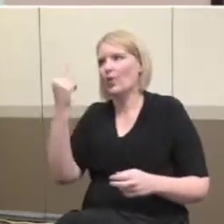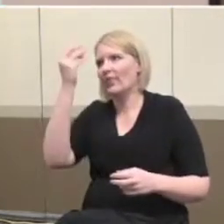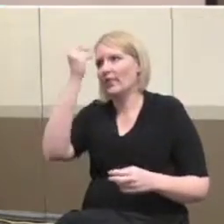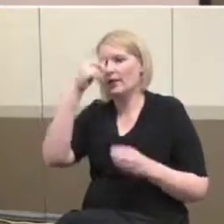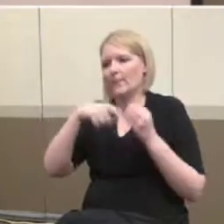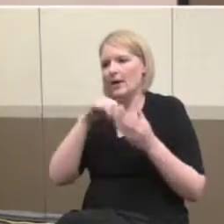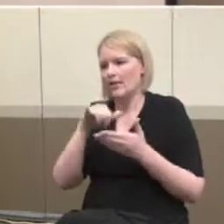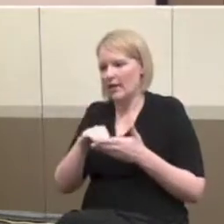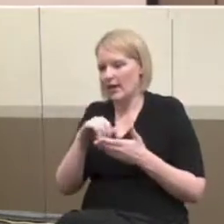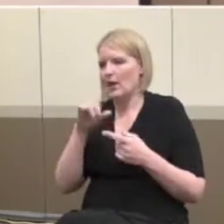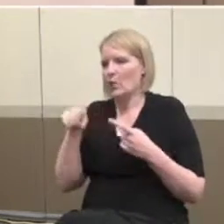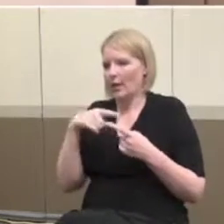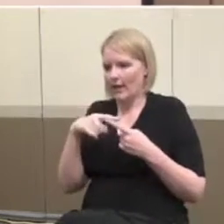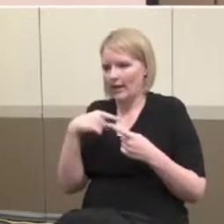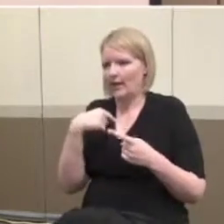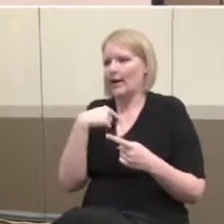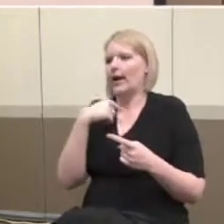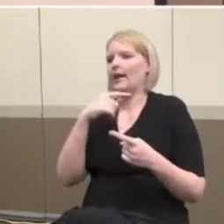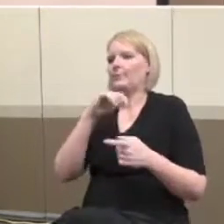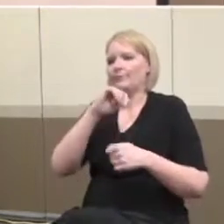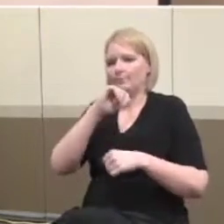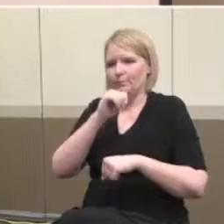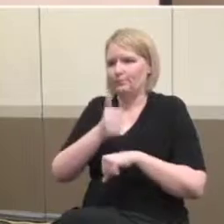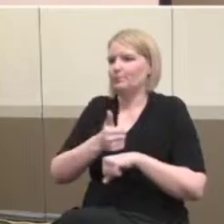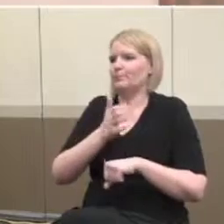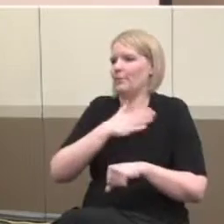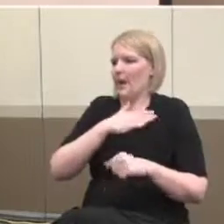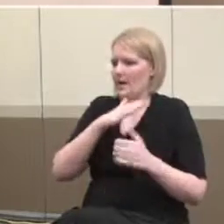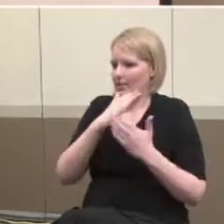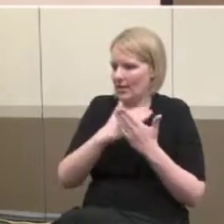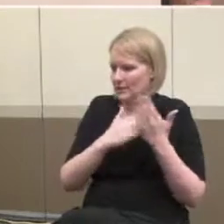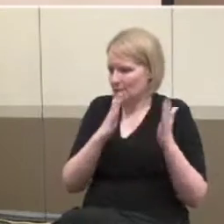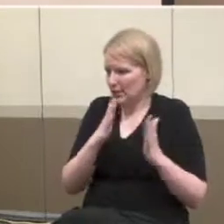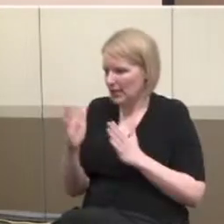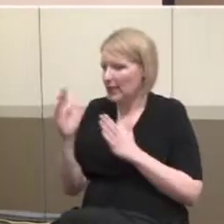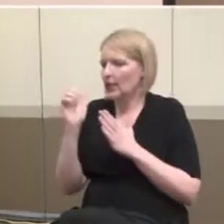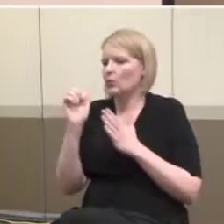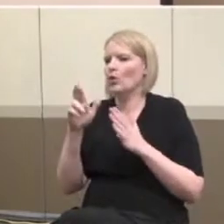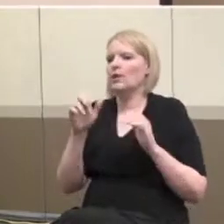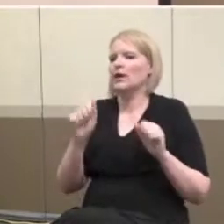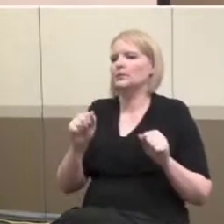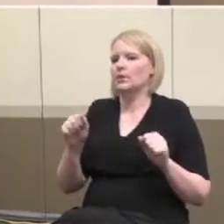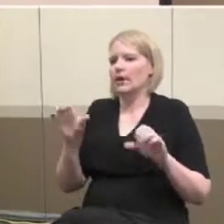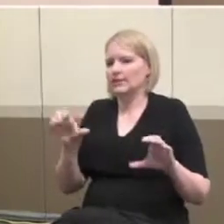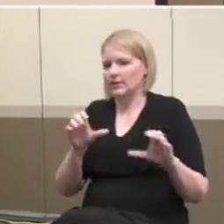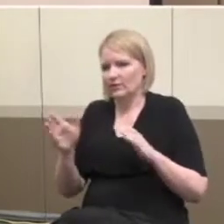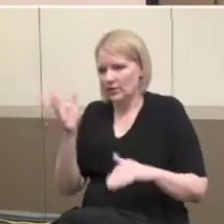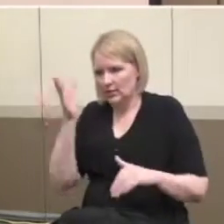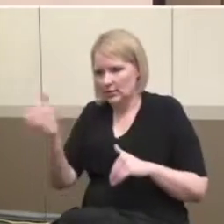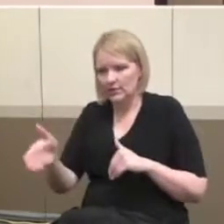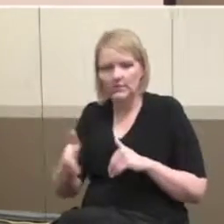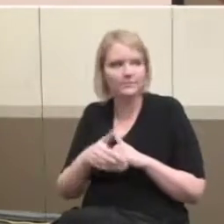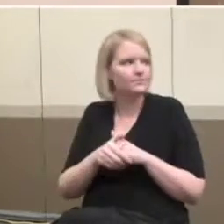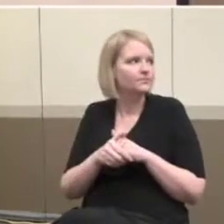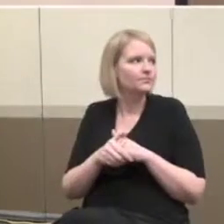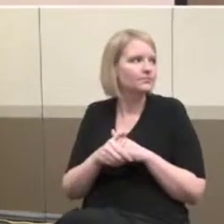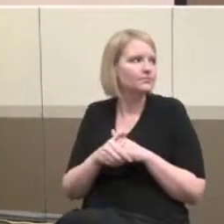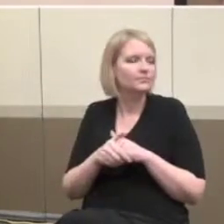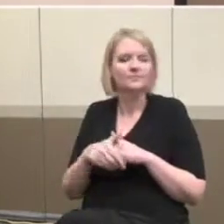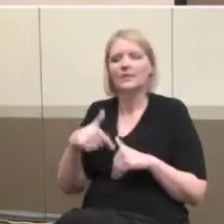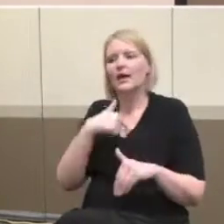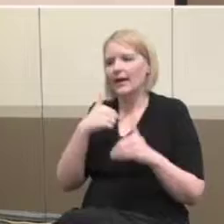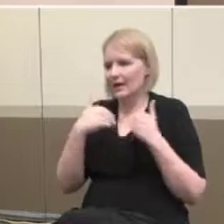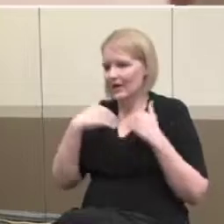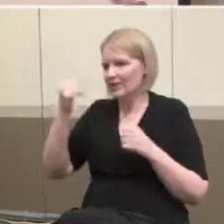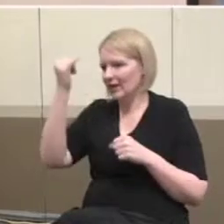always think about as I'm putting together my lesson plan or list of potential activities, because you have ideas